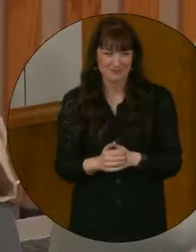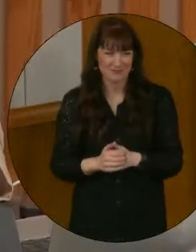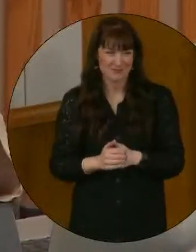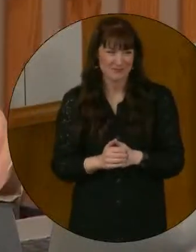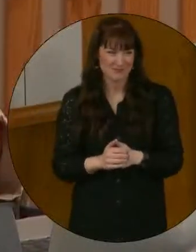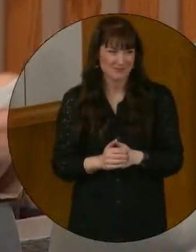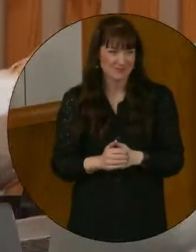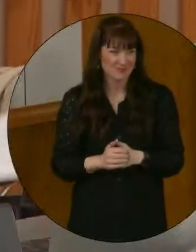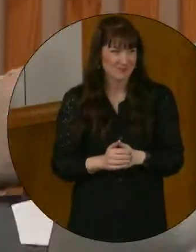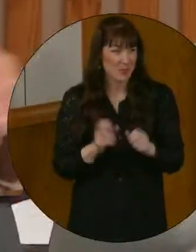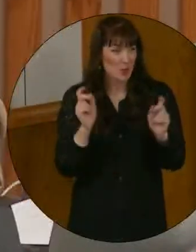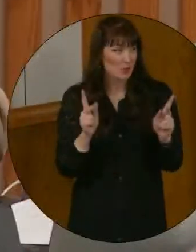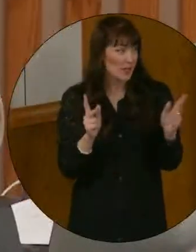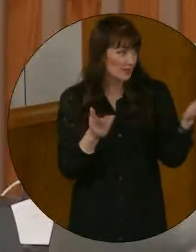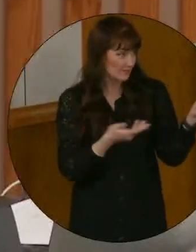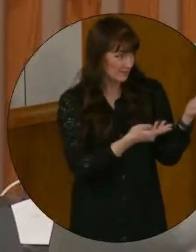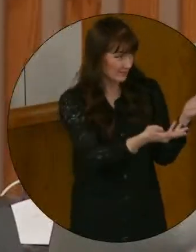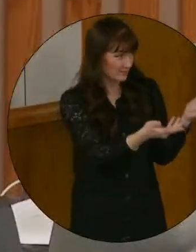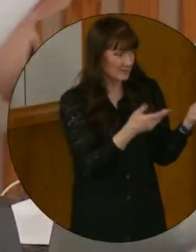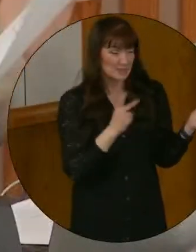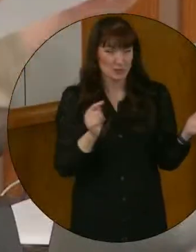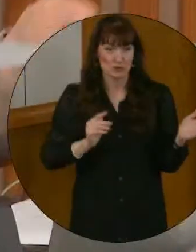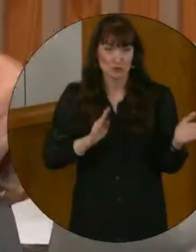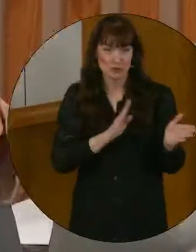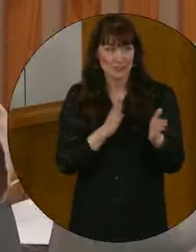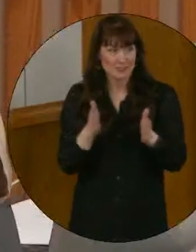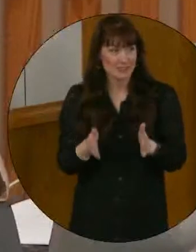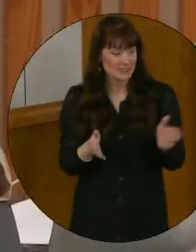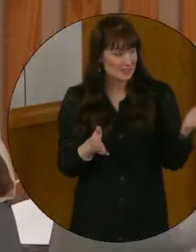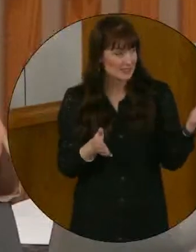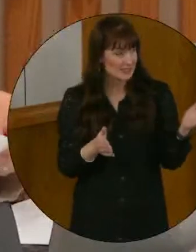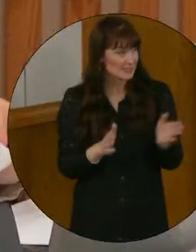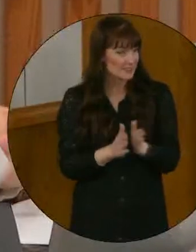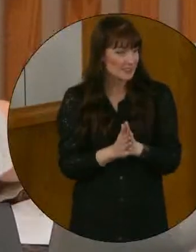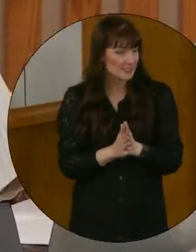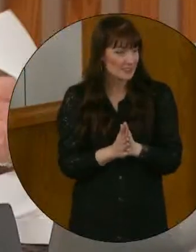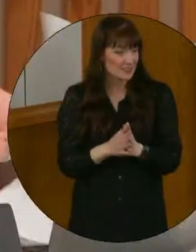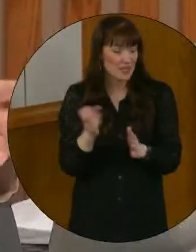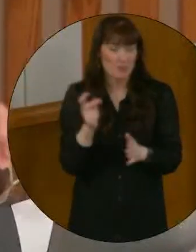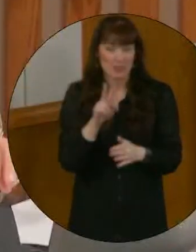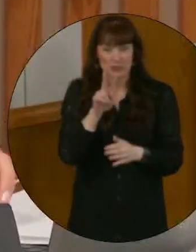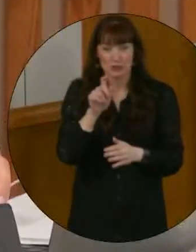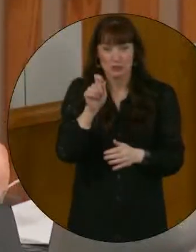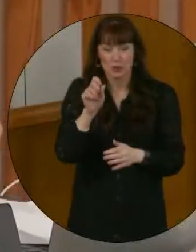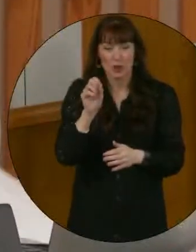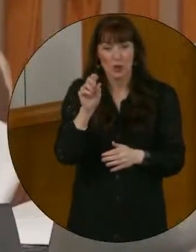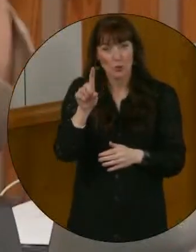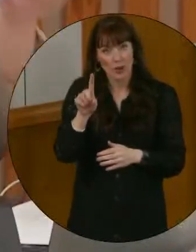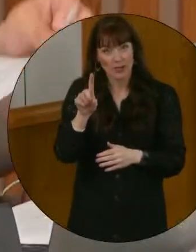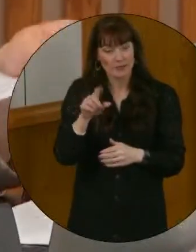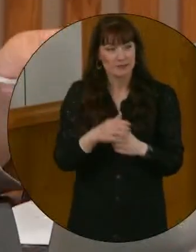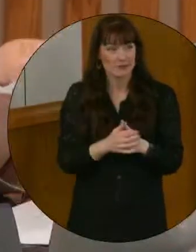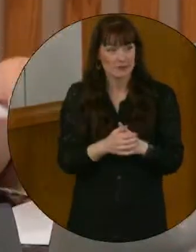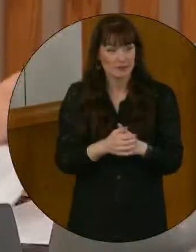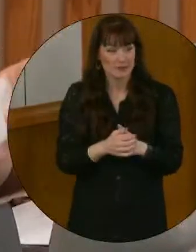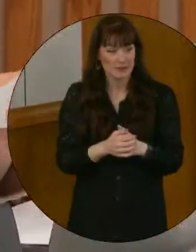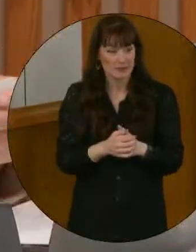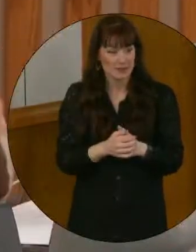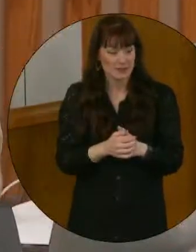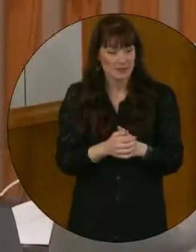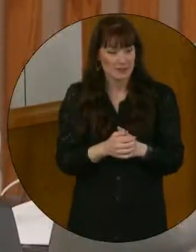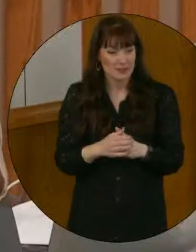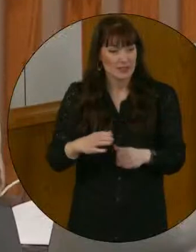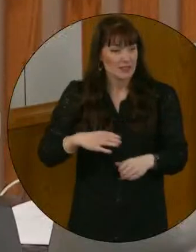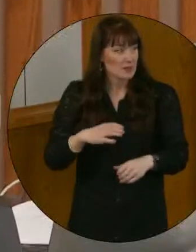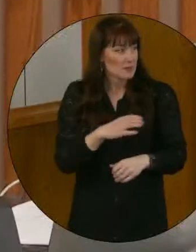All right, colleagues, we're going to go back and to item 2.01, board committees.